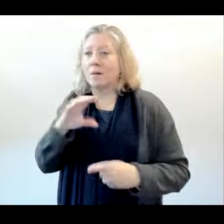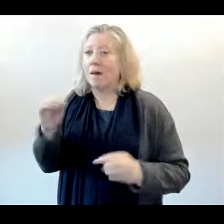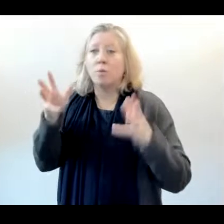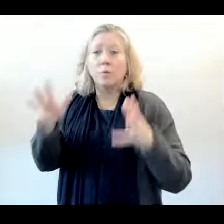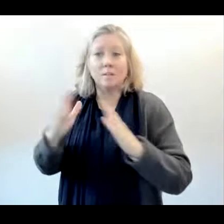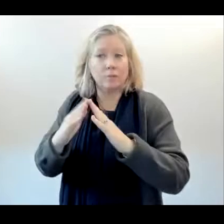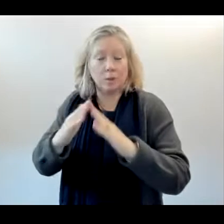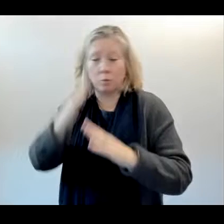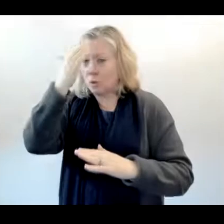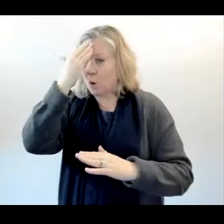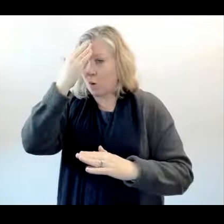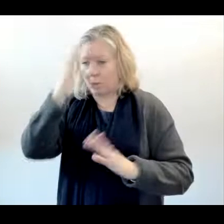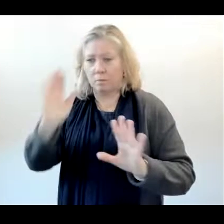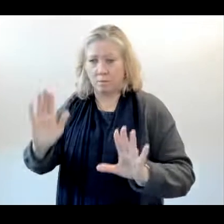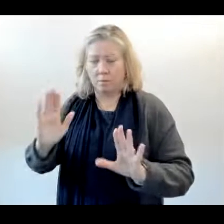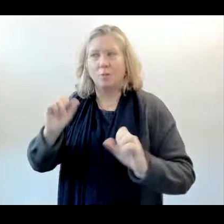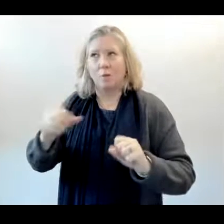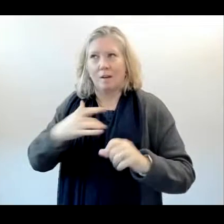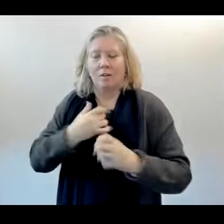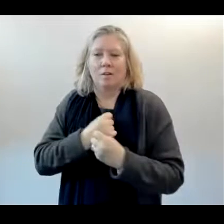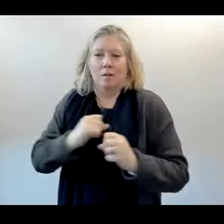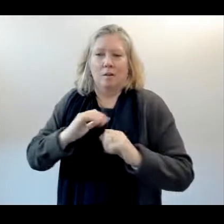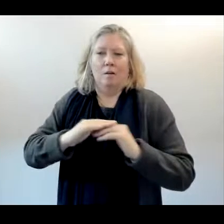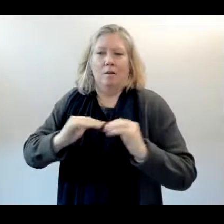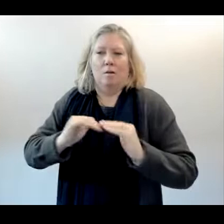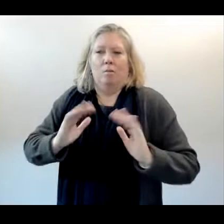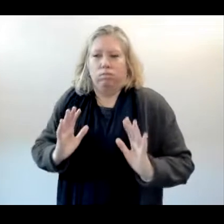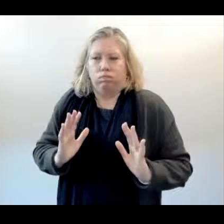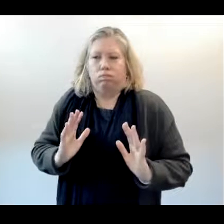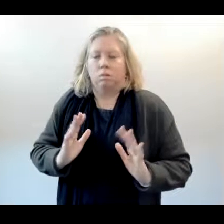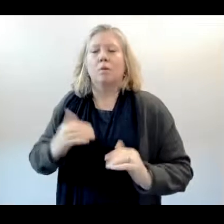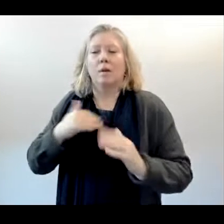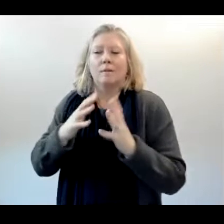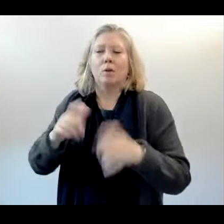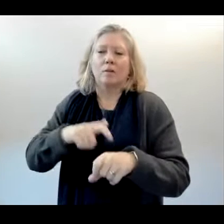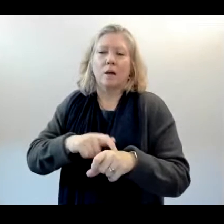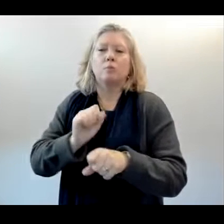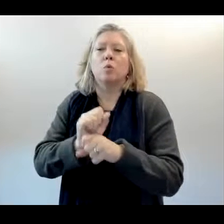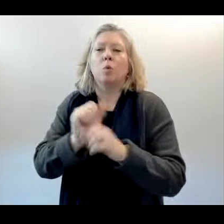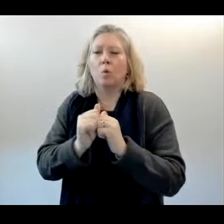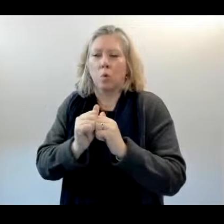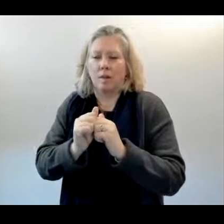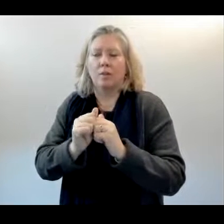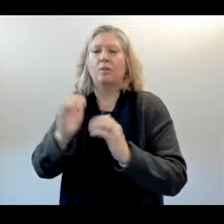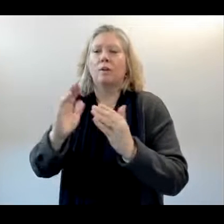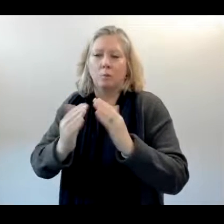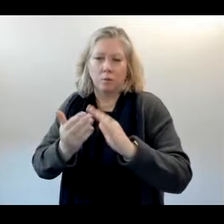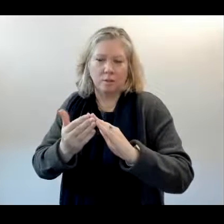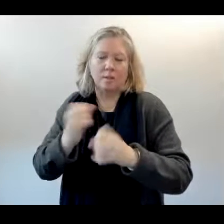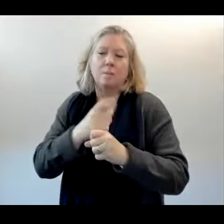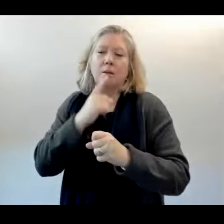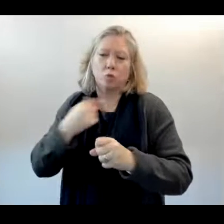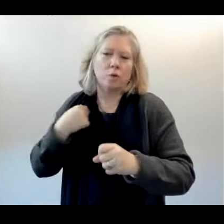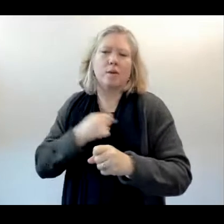know that rest assured, we have lots of time to work with the community to ensure we get it right.